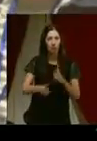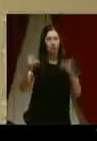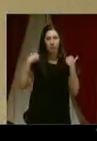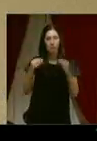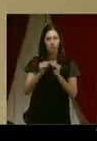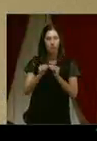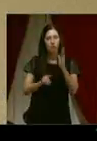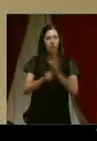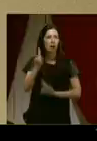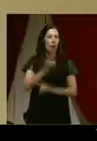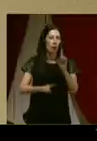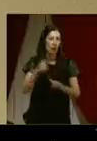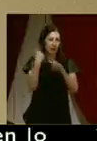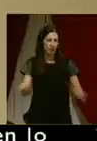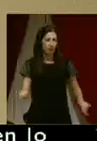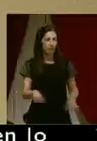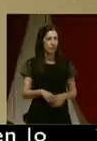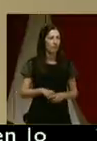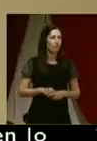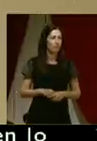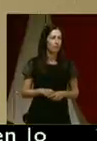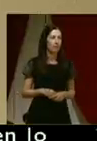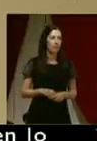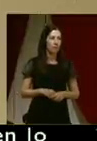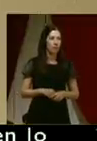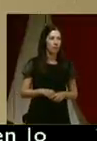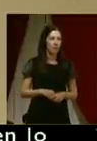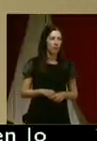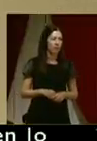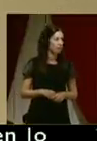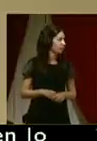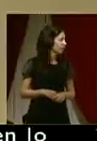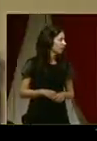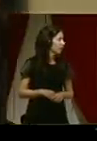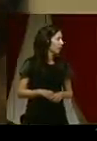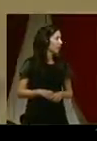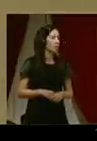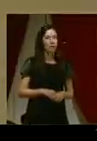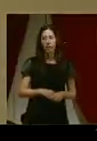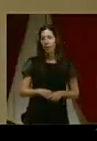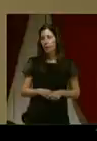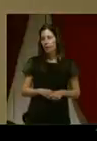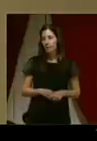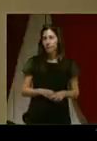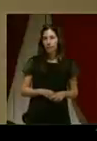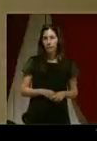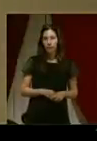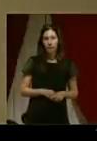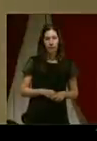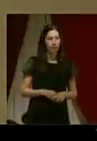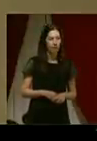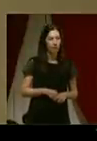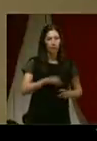not participating in those communities, then the problem is somewhere else, not so much in the economic